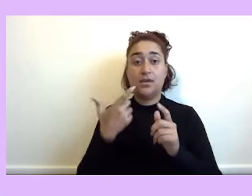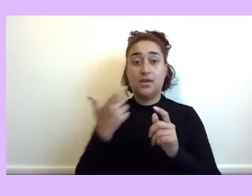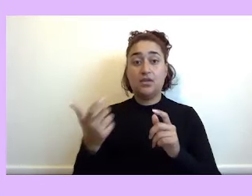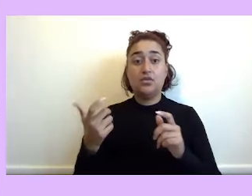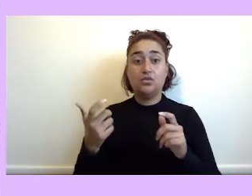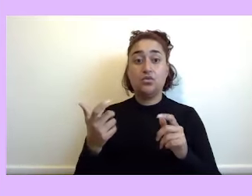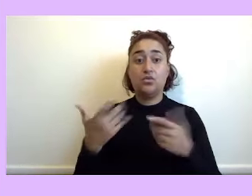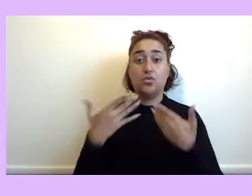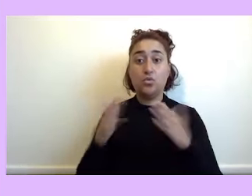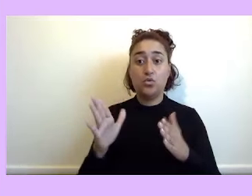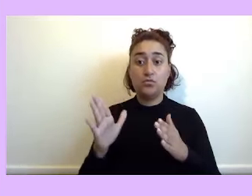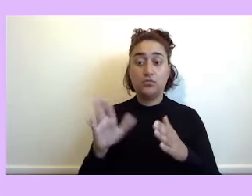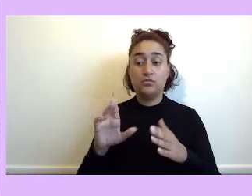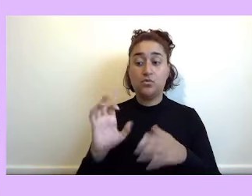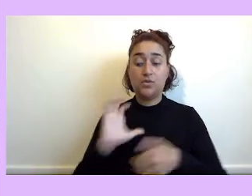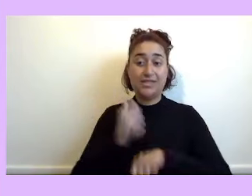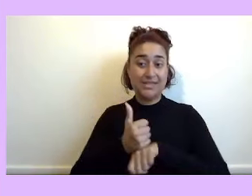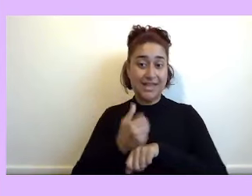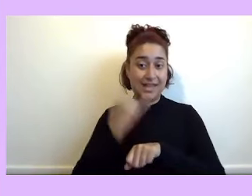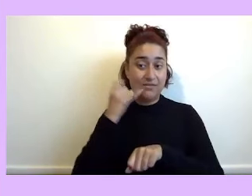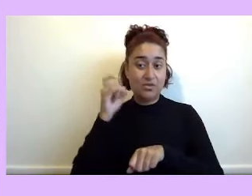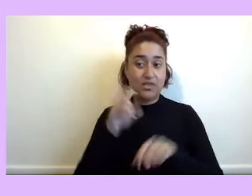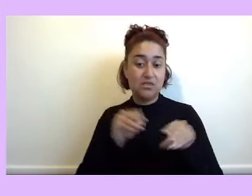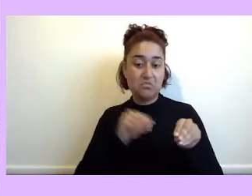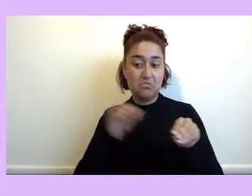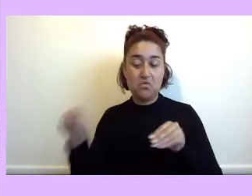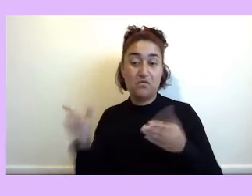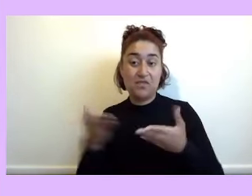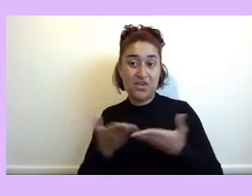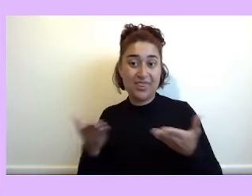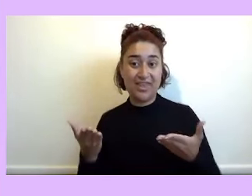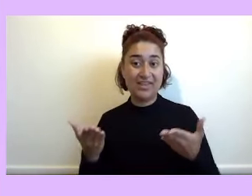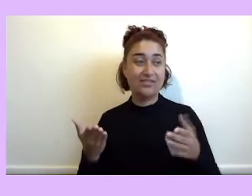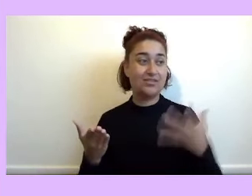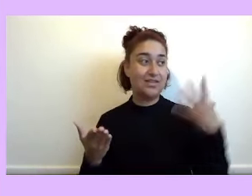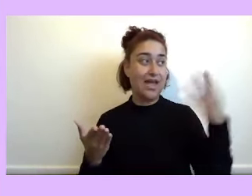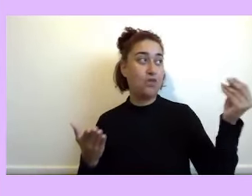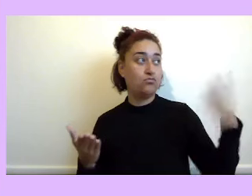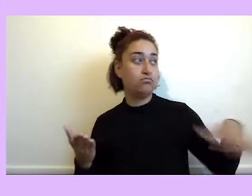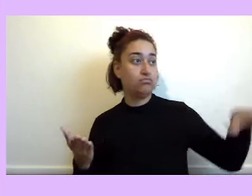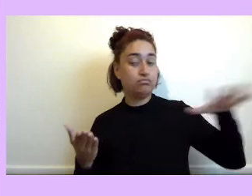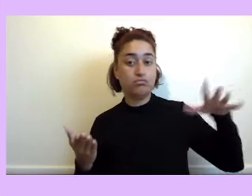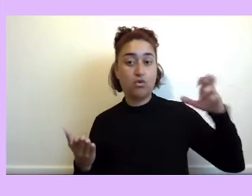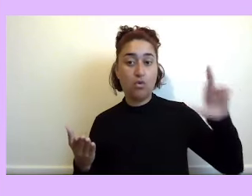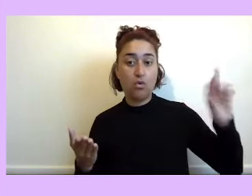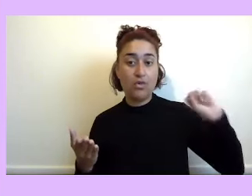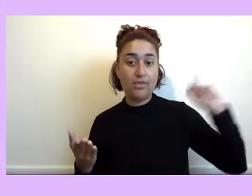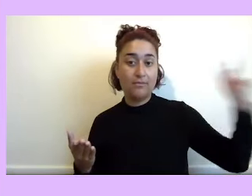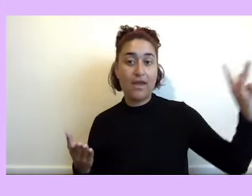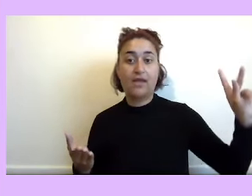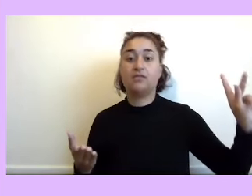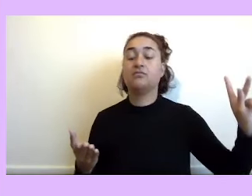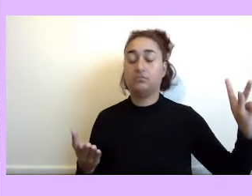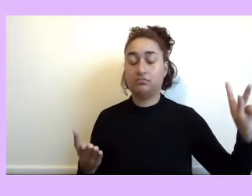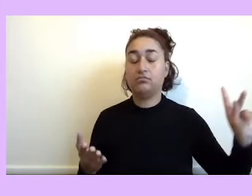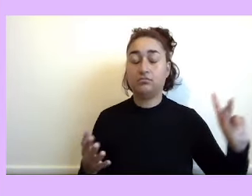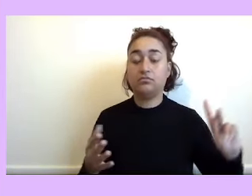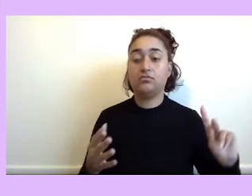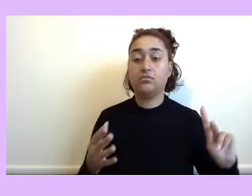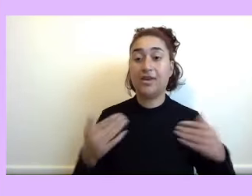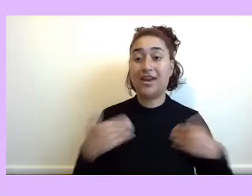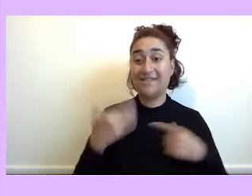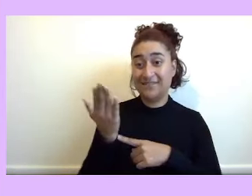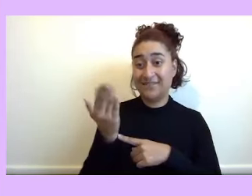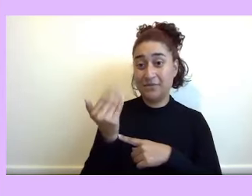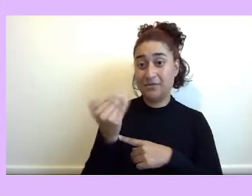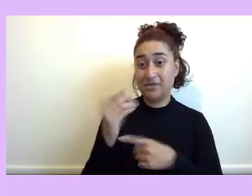reset. If you need to stash your stuff, there's a nice little spot out in the alcove or in the back, and there's a place to hang your coats. We're going to spend 15 minutes